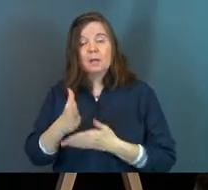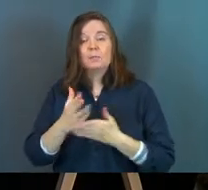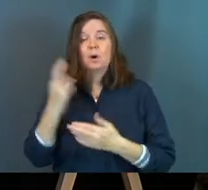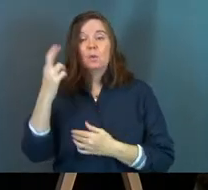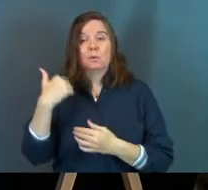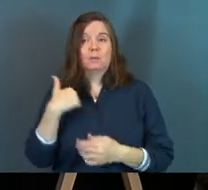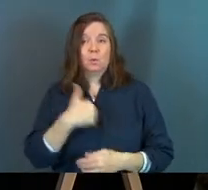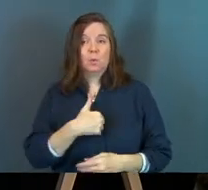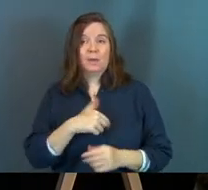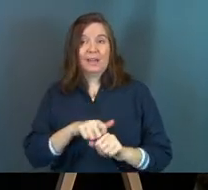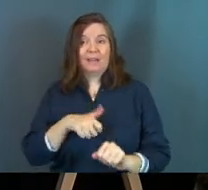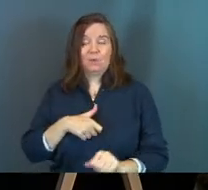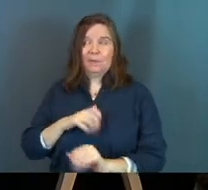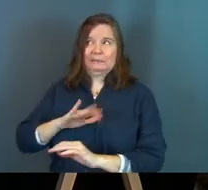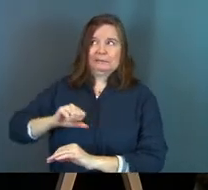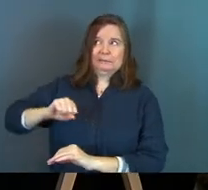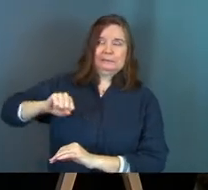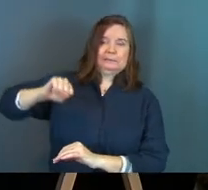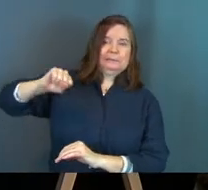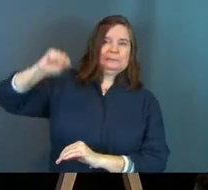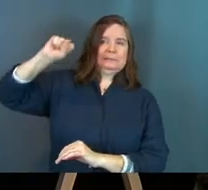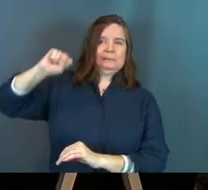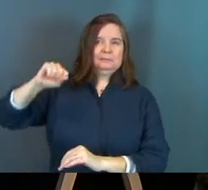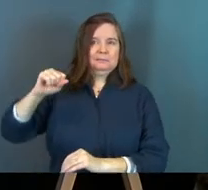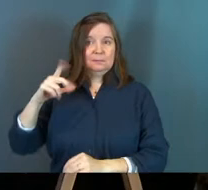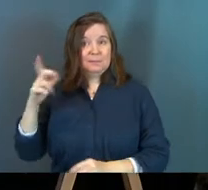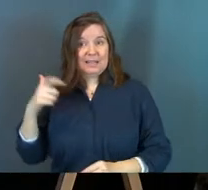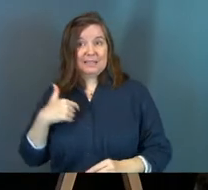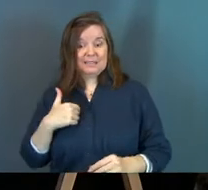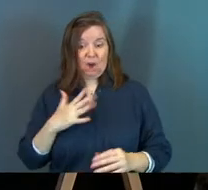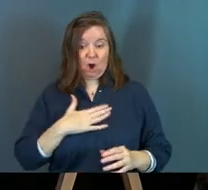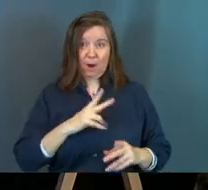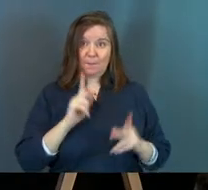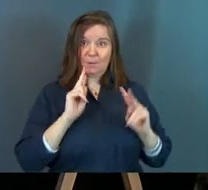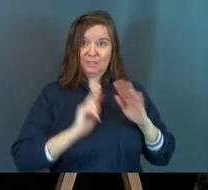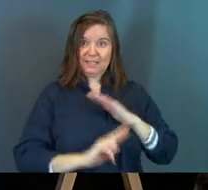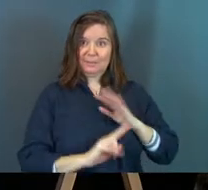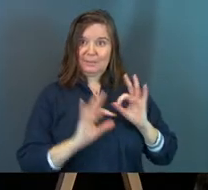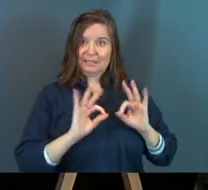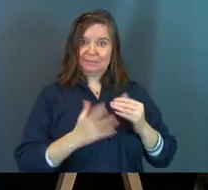reason that we've avoided him, because he throws a wrench into our predictable faith.